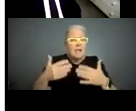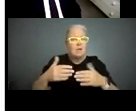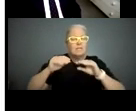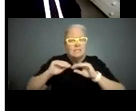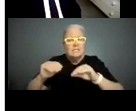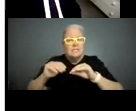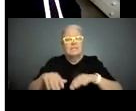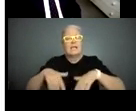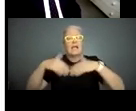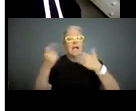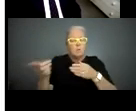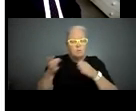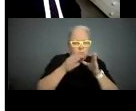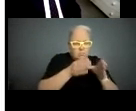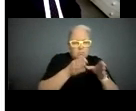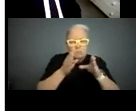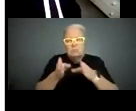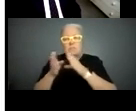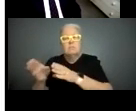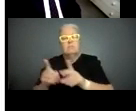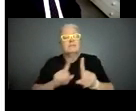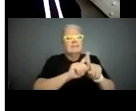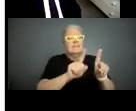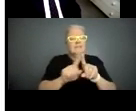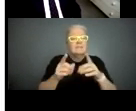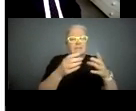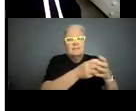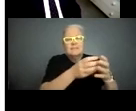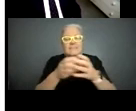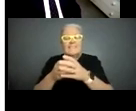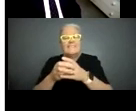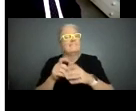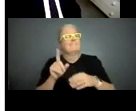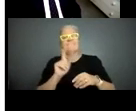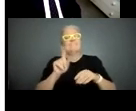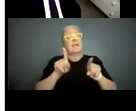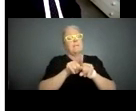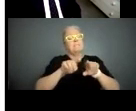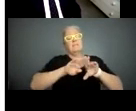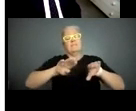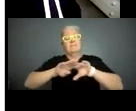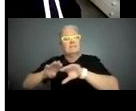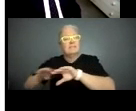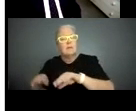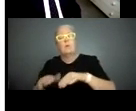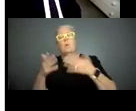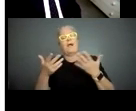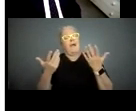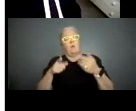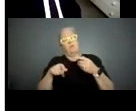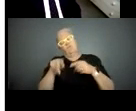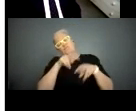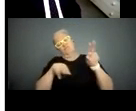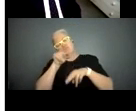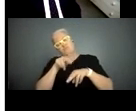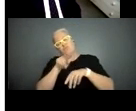early intervention, and the different alternate methods of teaching and evaluation in all